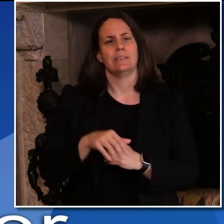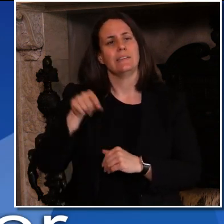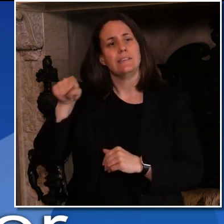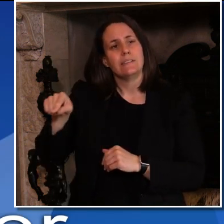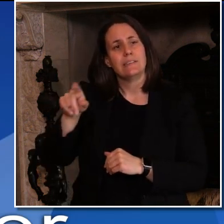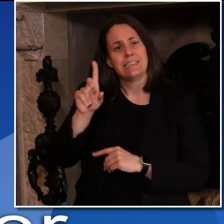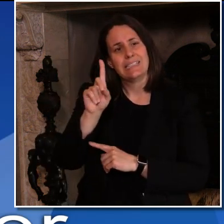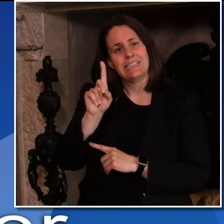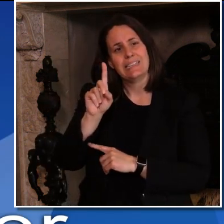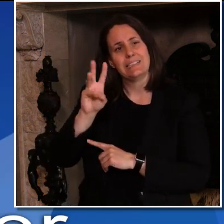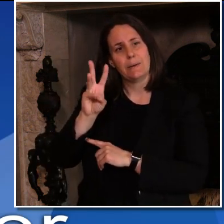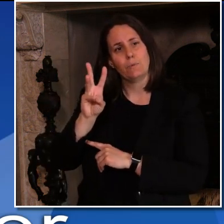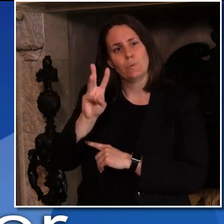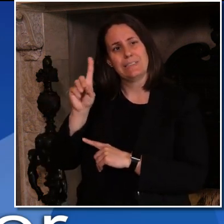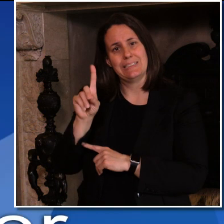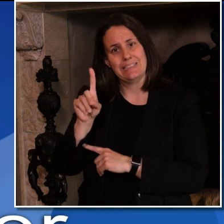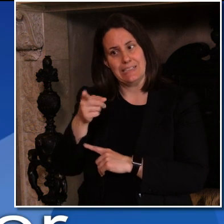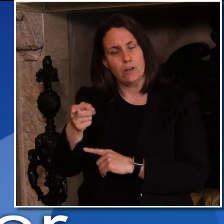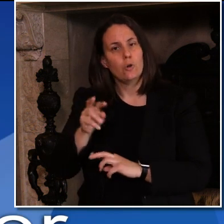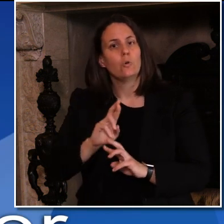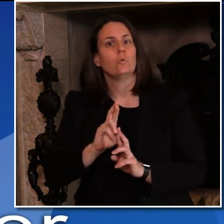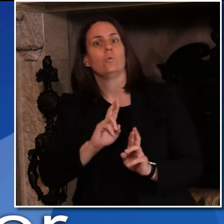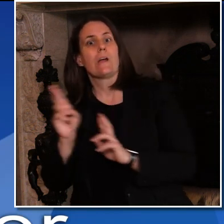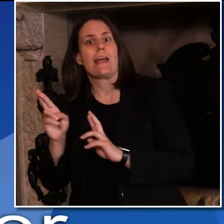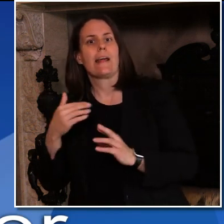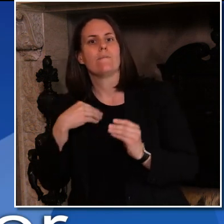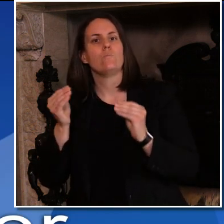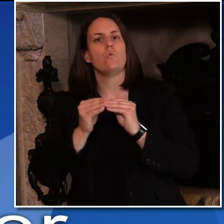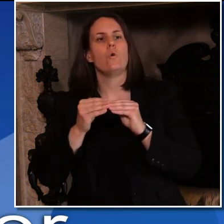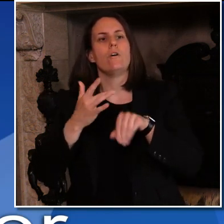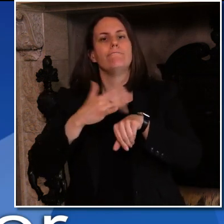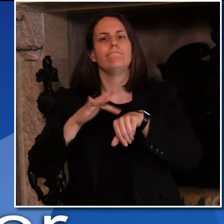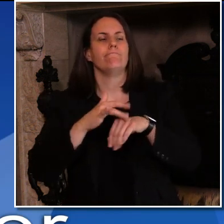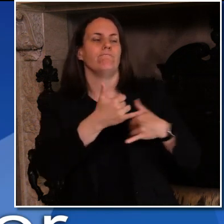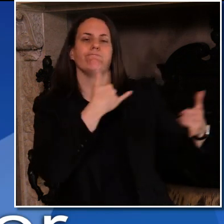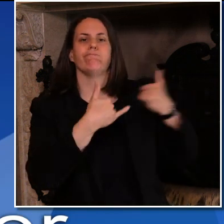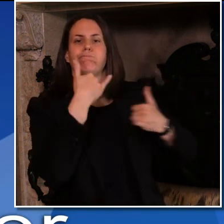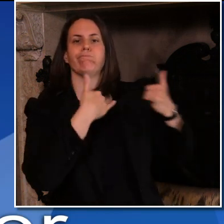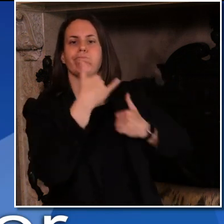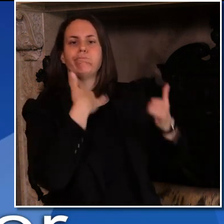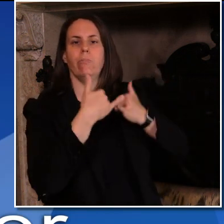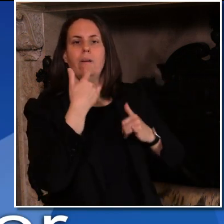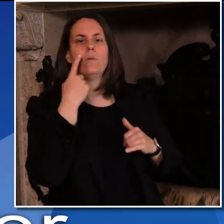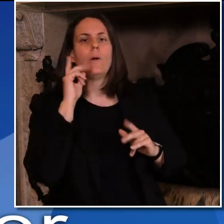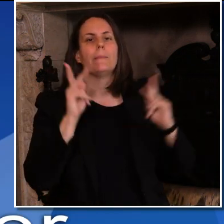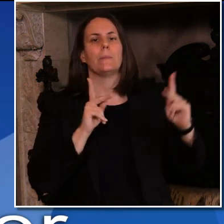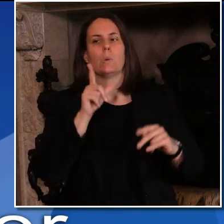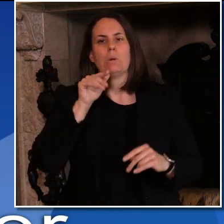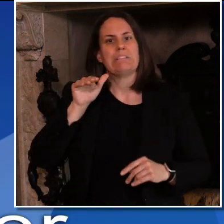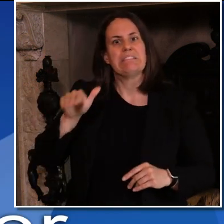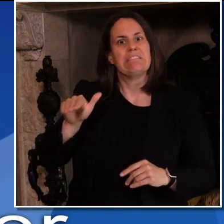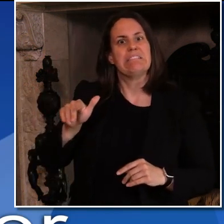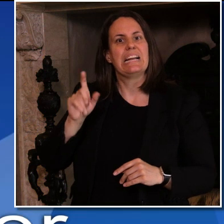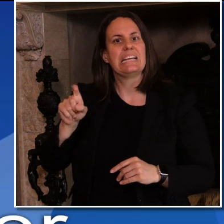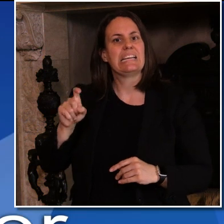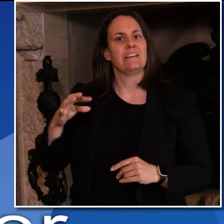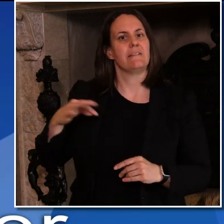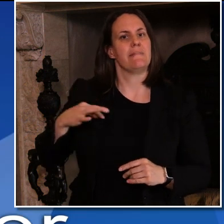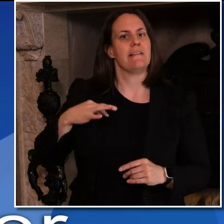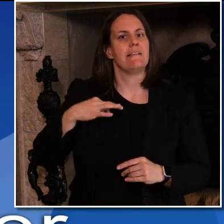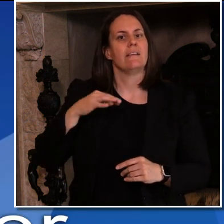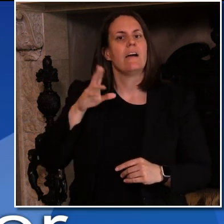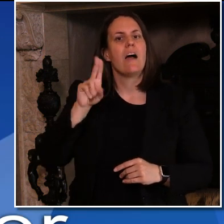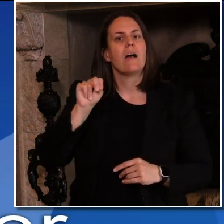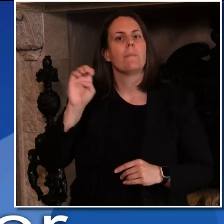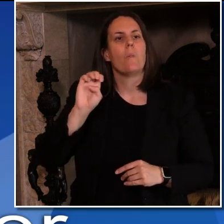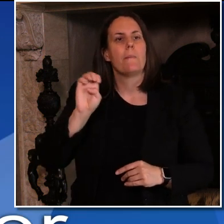What else are you guys doing to make sure unemployment is received in a timely fashion other than that switch over? I know that New York has set up an online